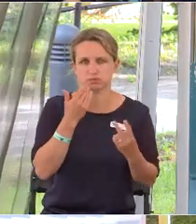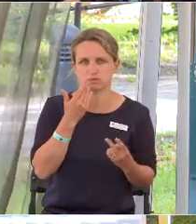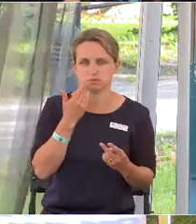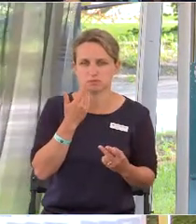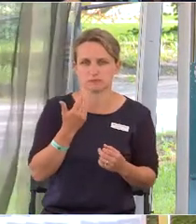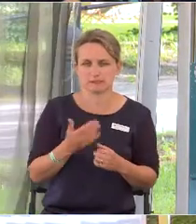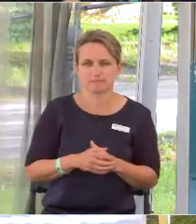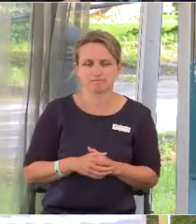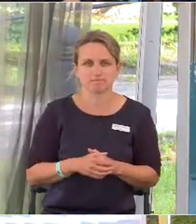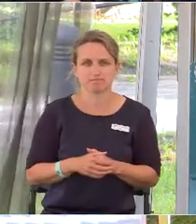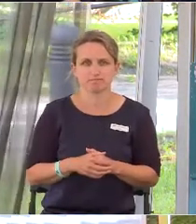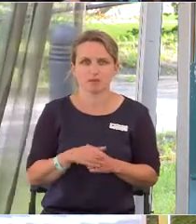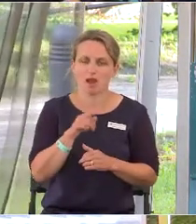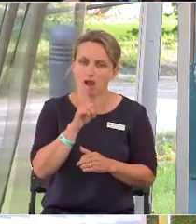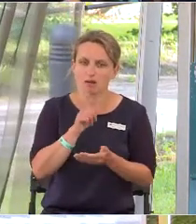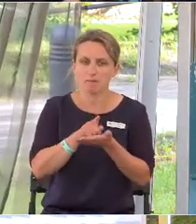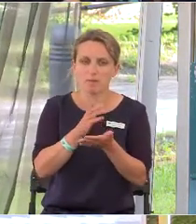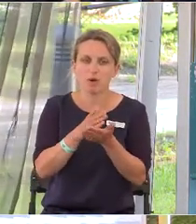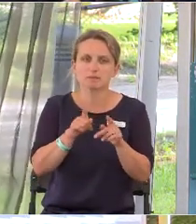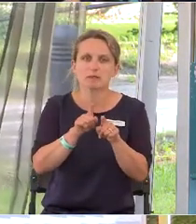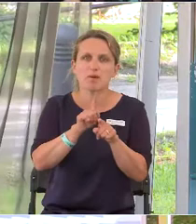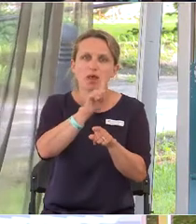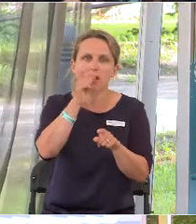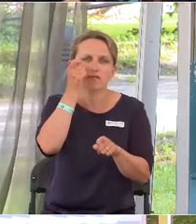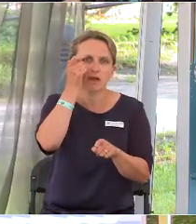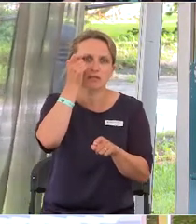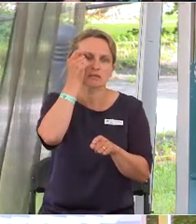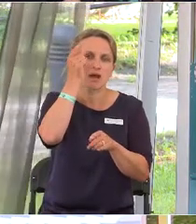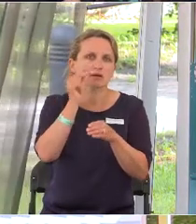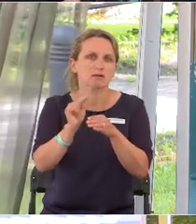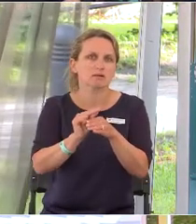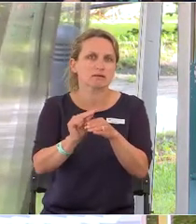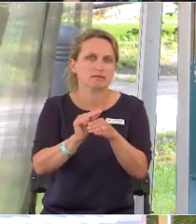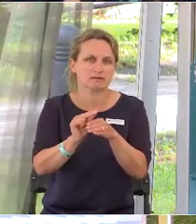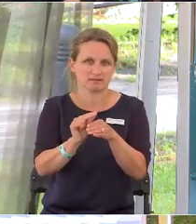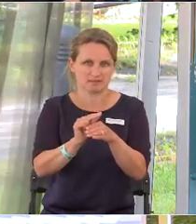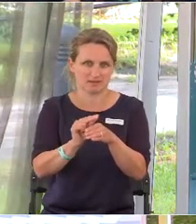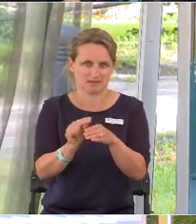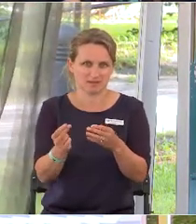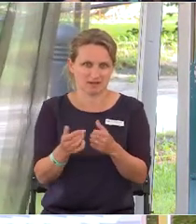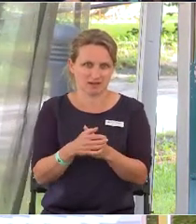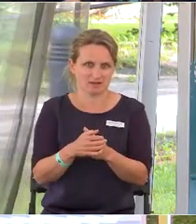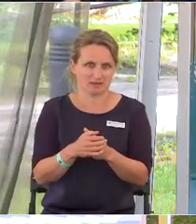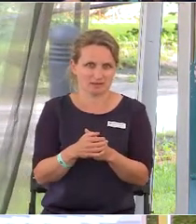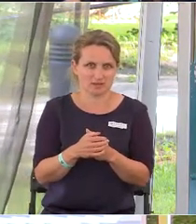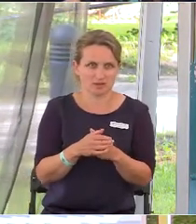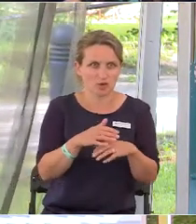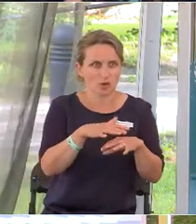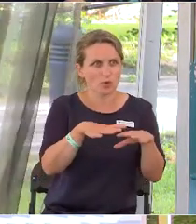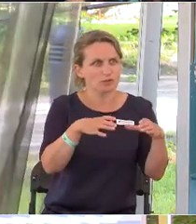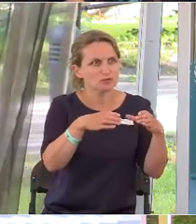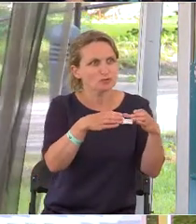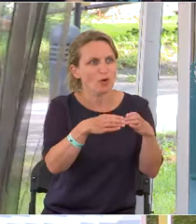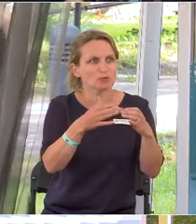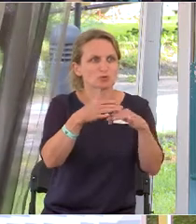the vice way is critical that no system as such is without mistakes. And this